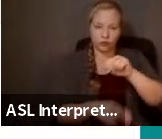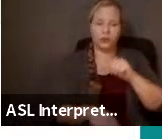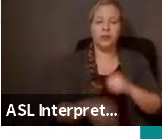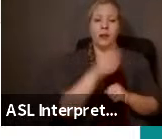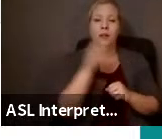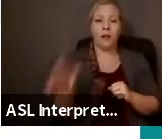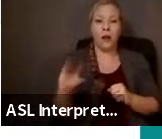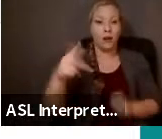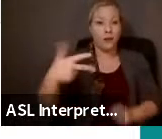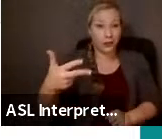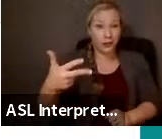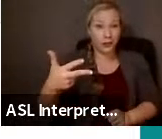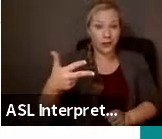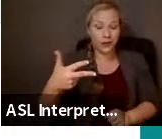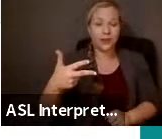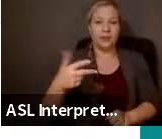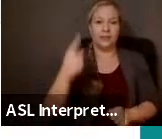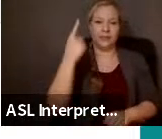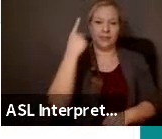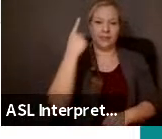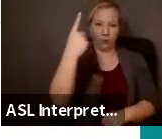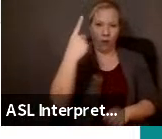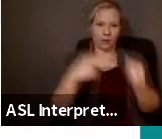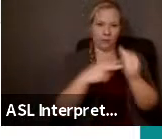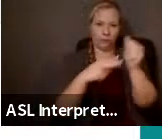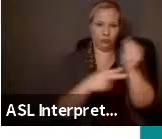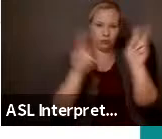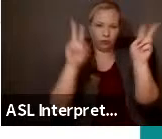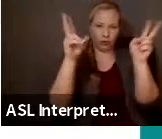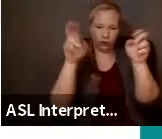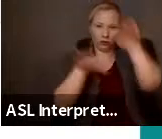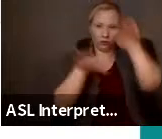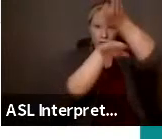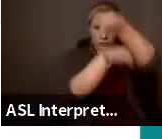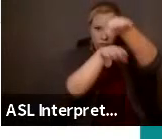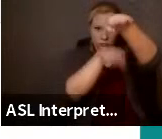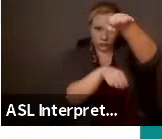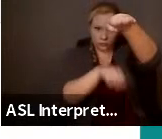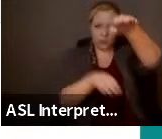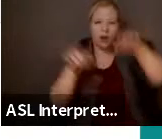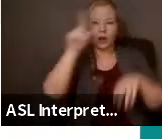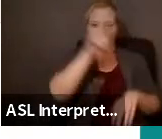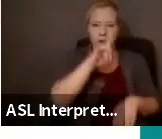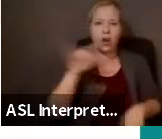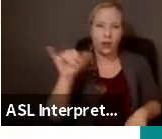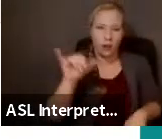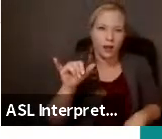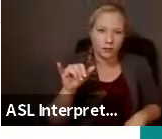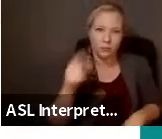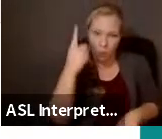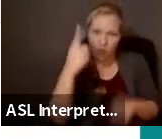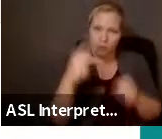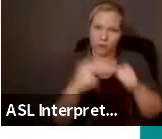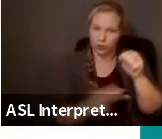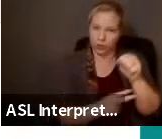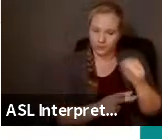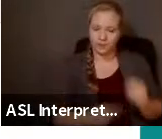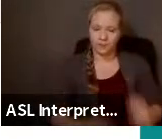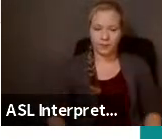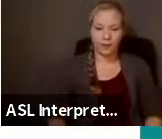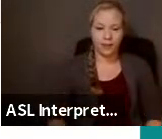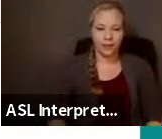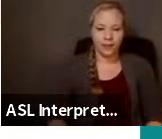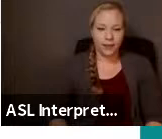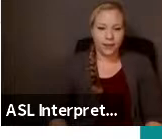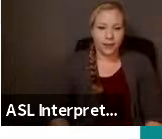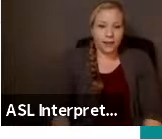alignment, is a single bridge that's carrying everything over the Columbia. Okay, and with each of these, we've got